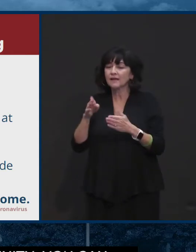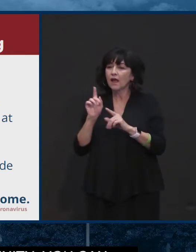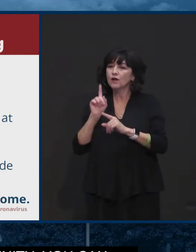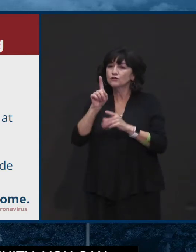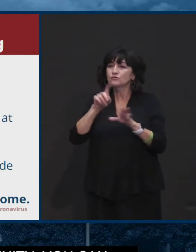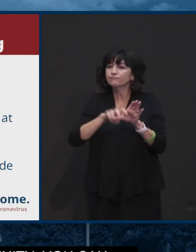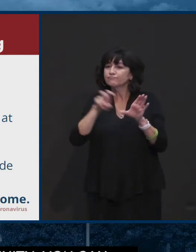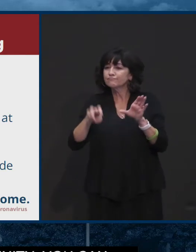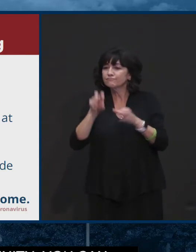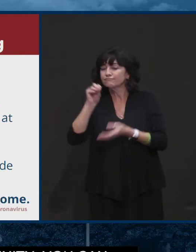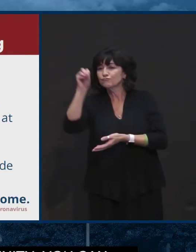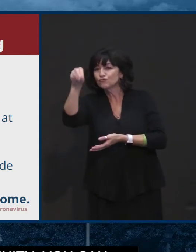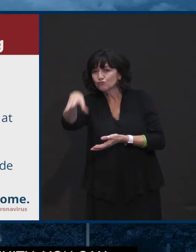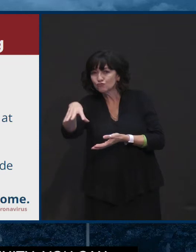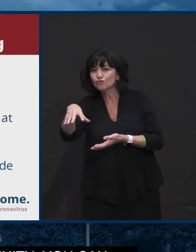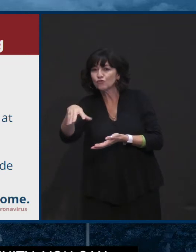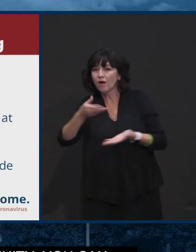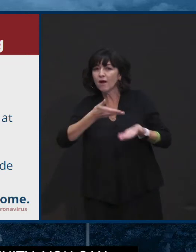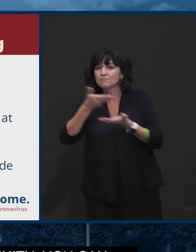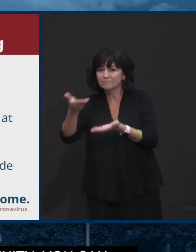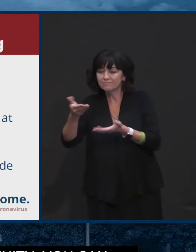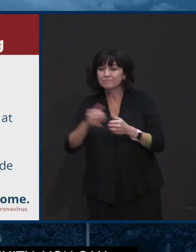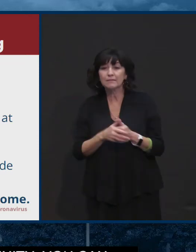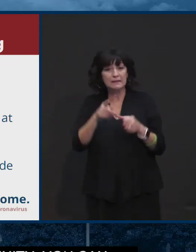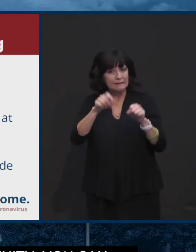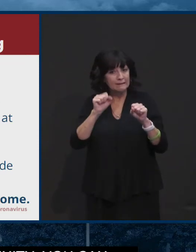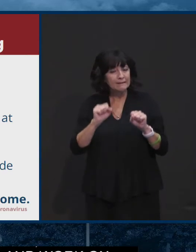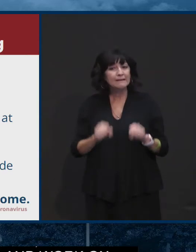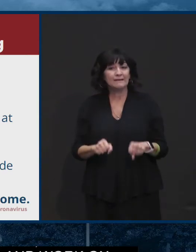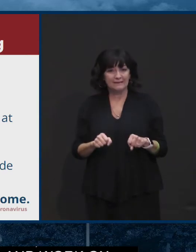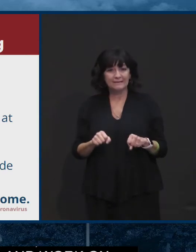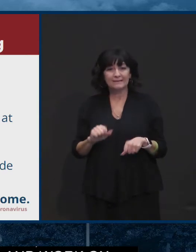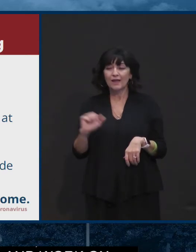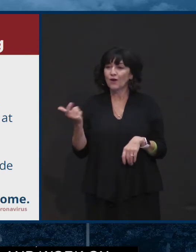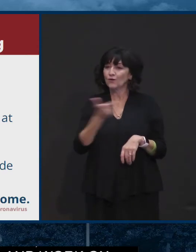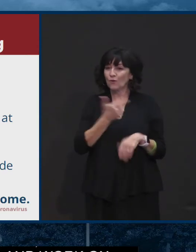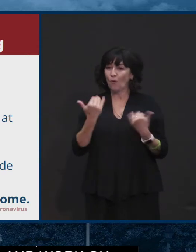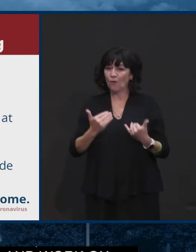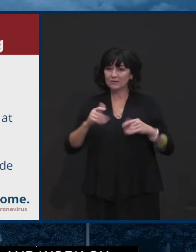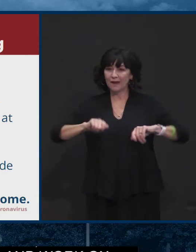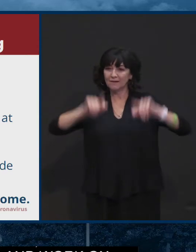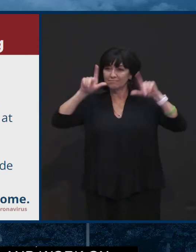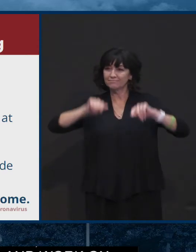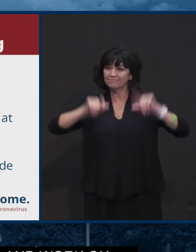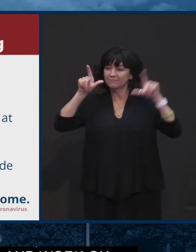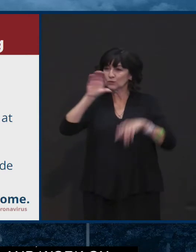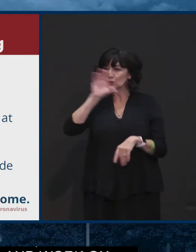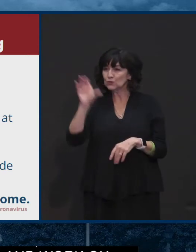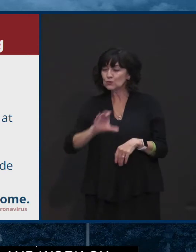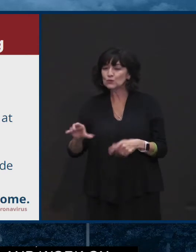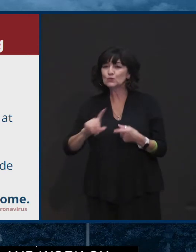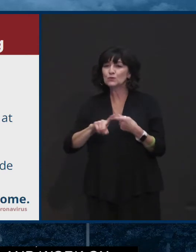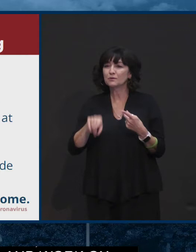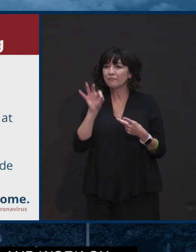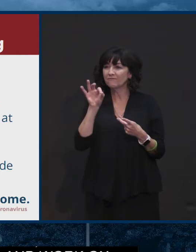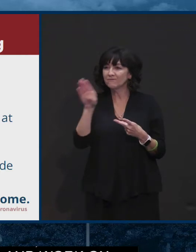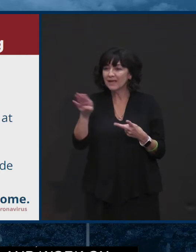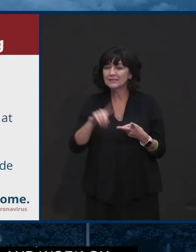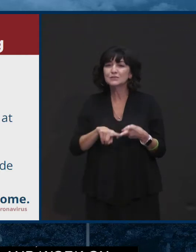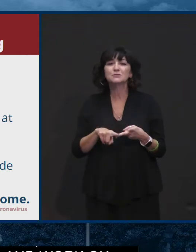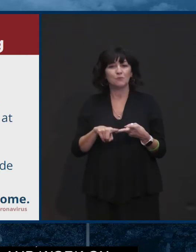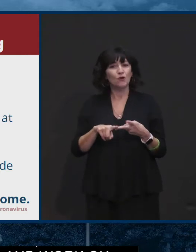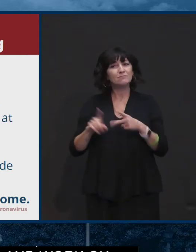centers. You can also host a virtual dinner. I think we've all become pretty proficient on Zoom, Facebook, and other means of